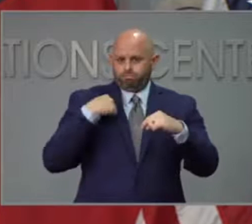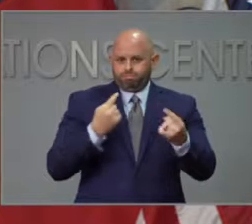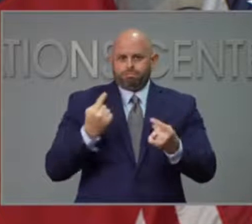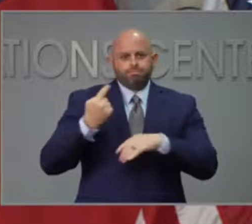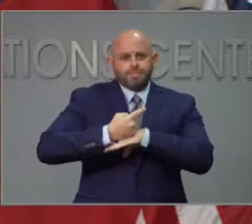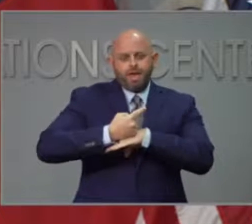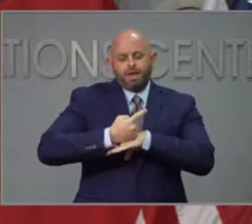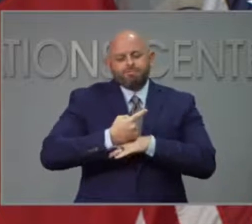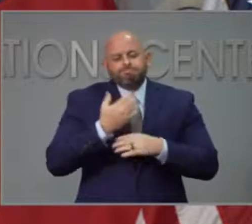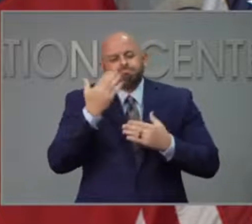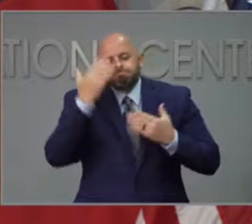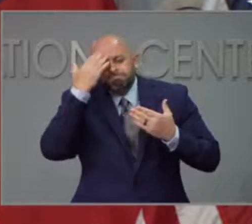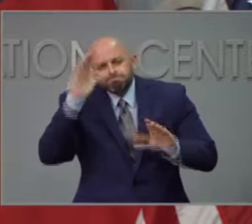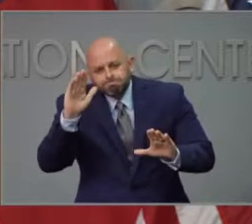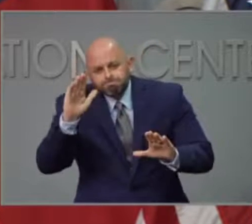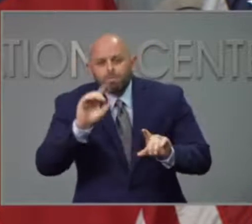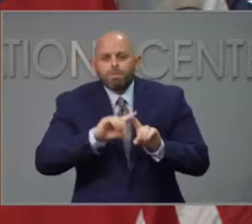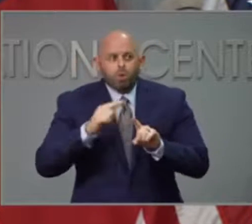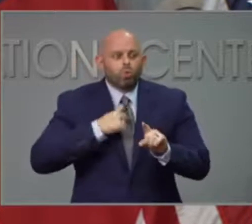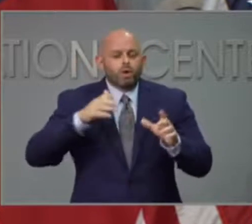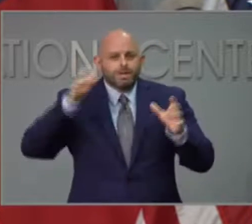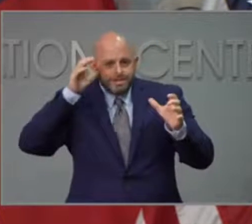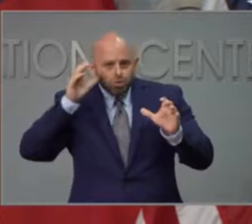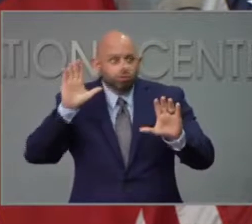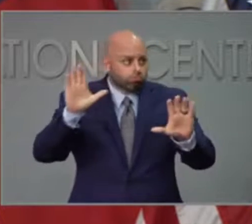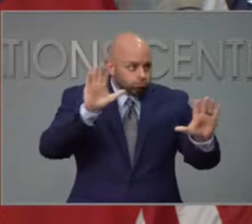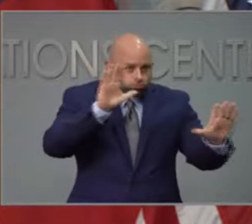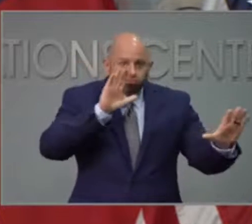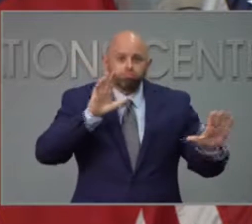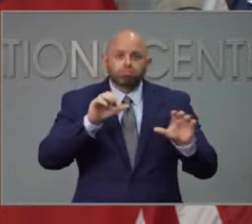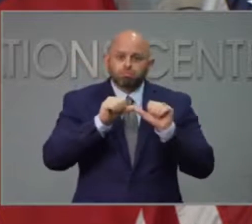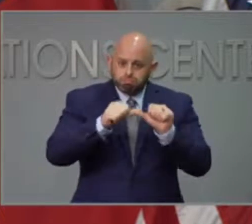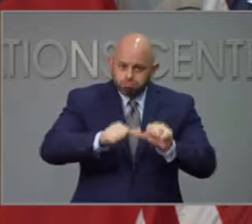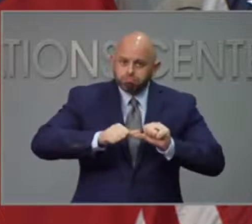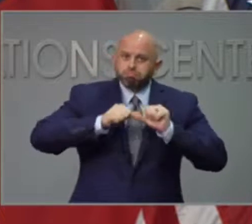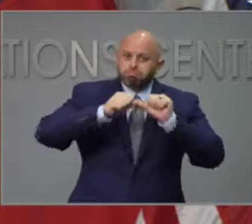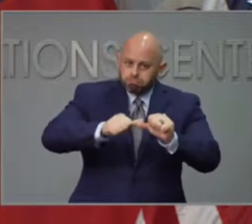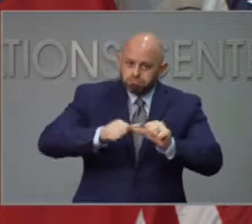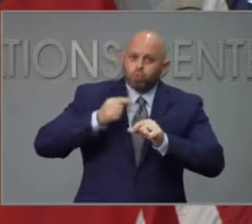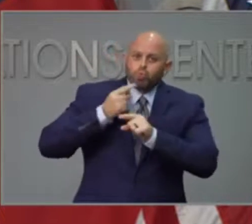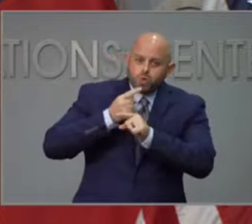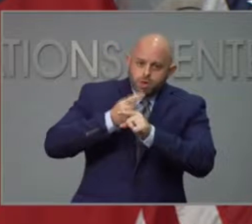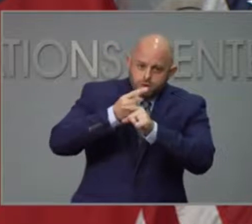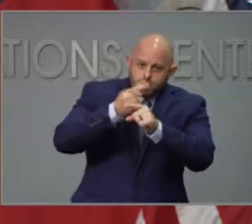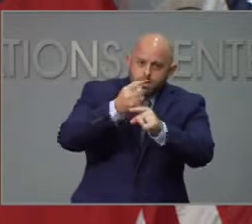but we are hearing that things are steady because of.